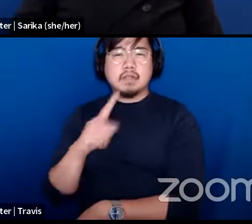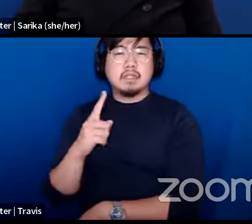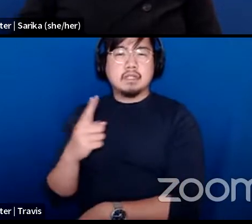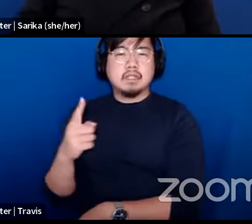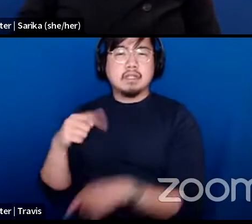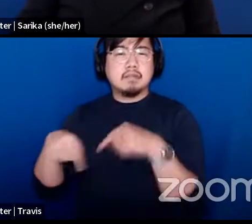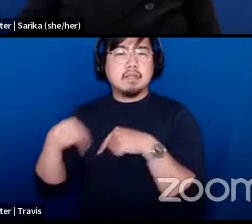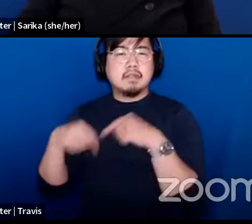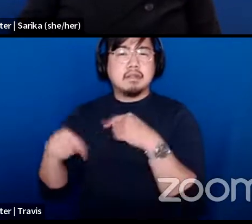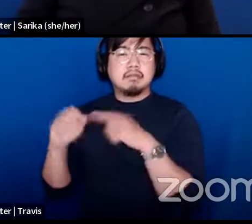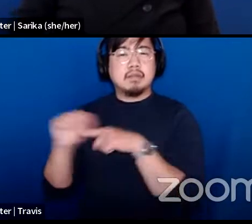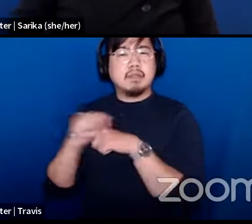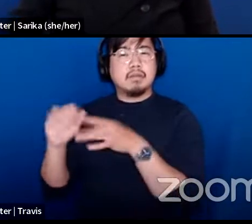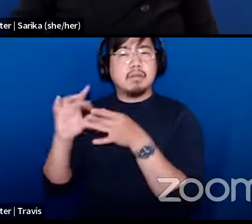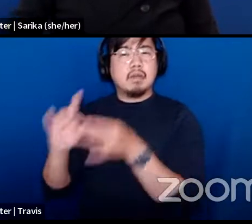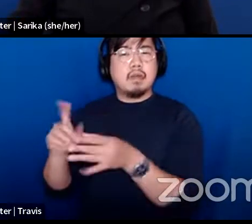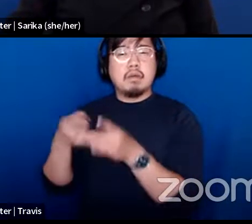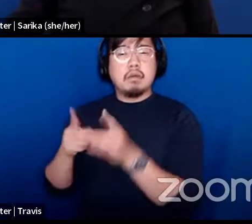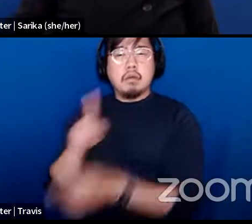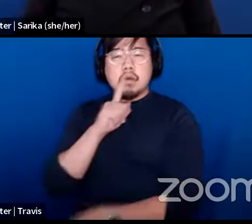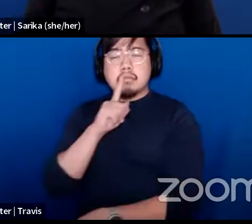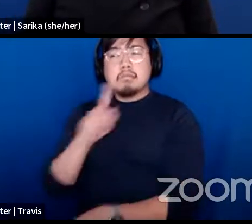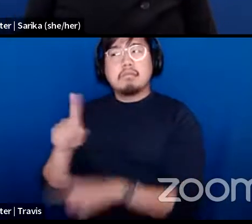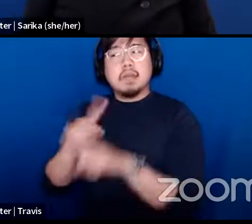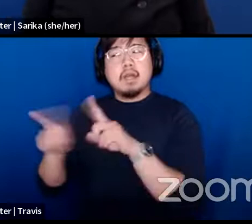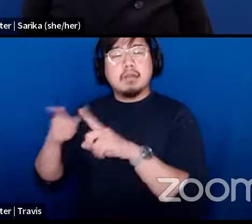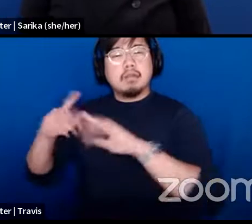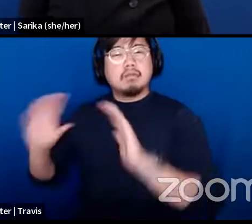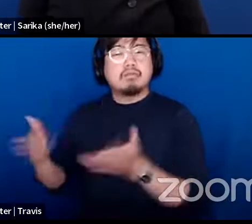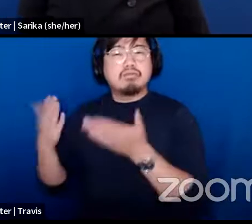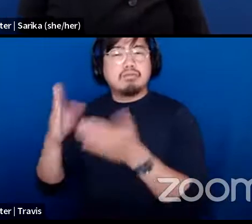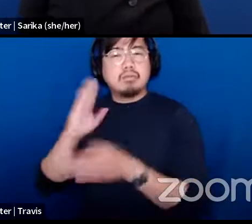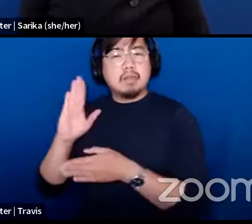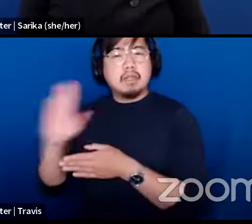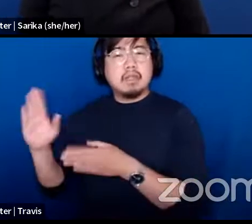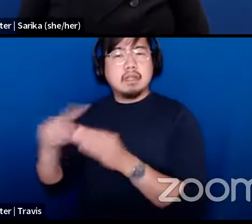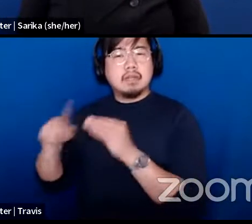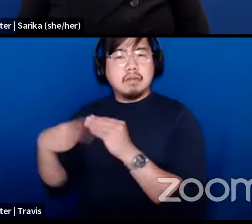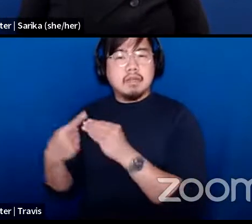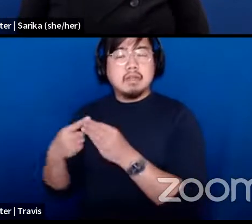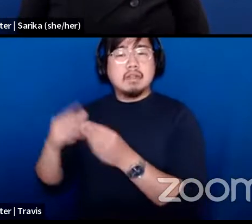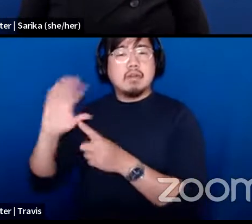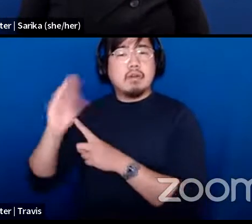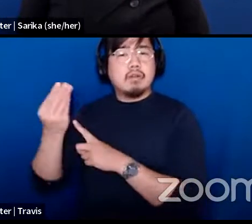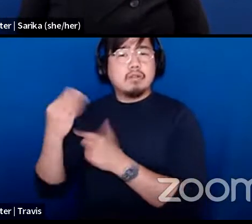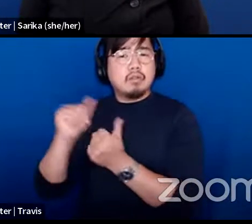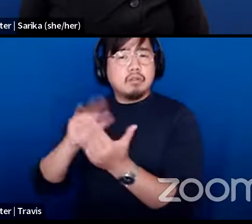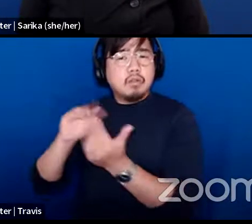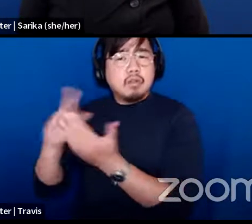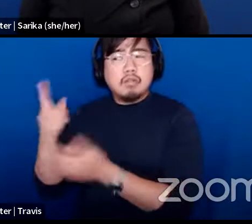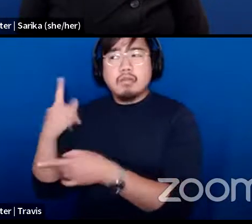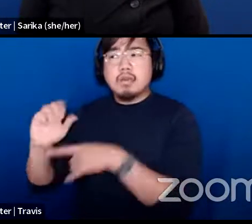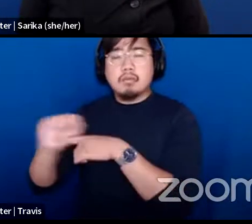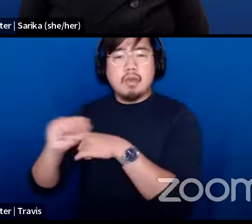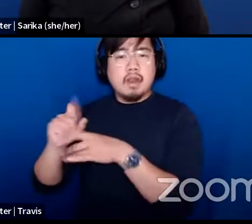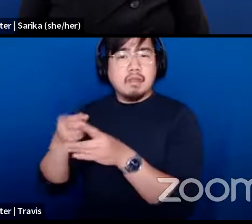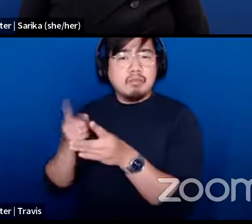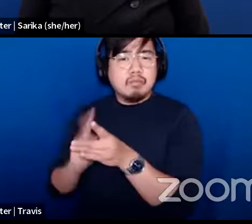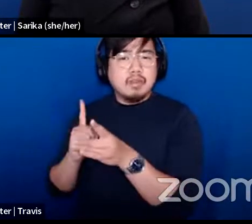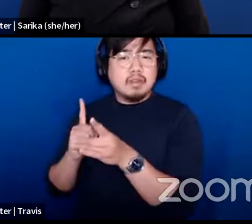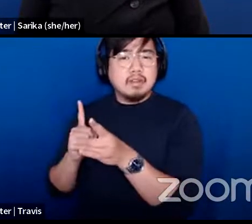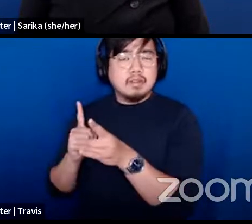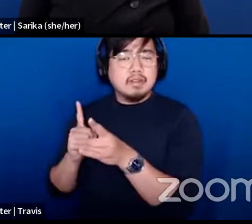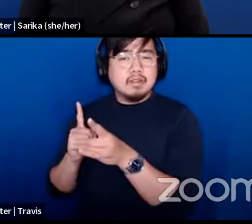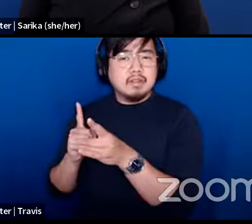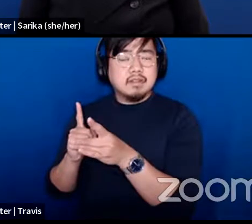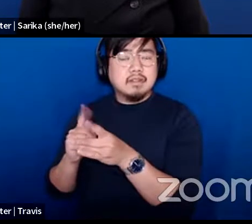It's an organization that really uplifts in very direct ways cultural approaches to studying and practicing Buddhism. And so in